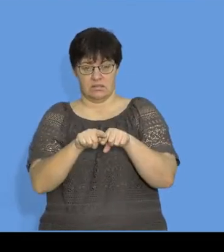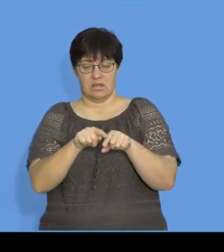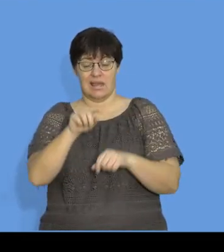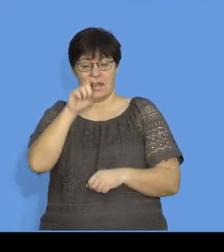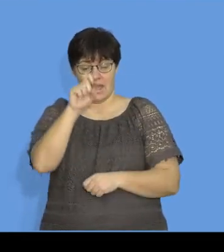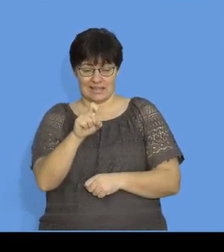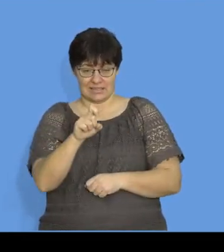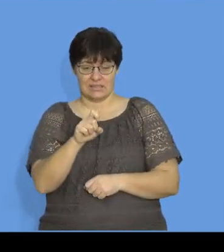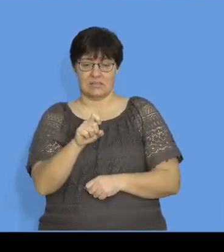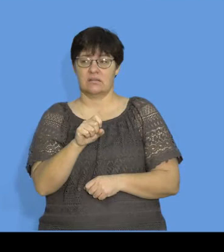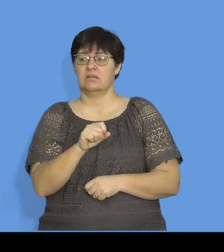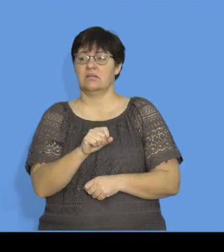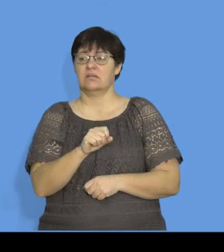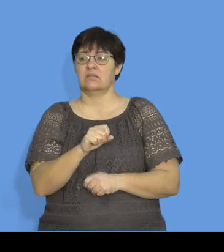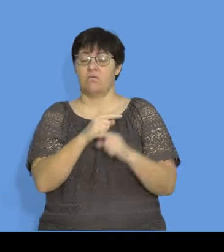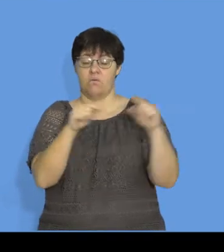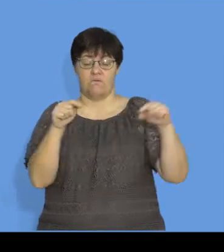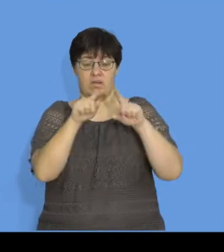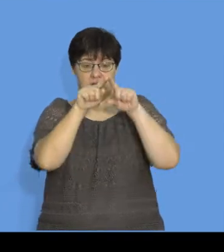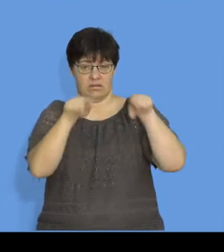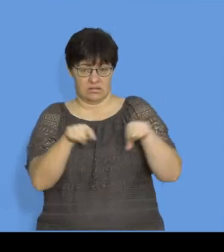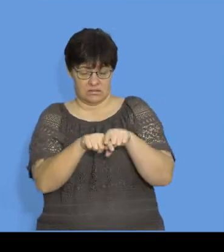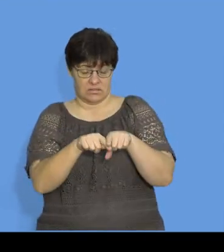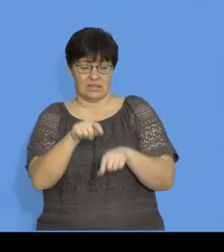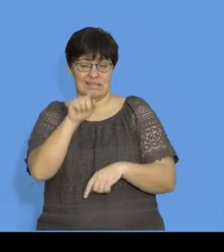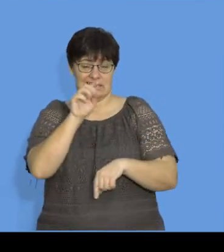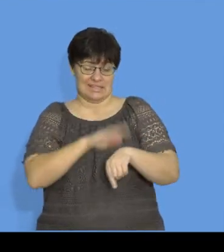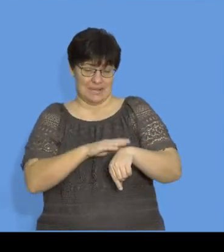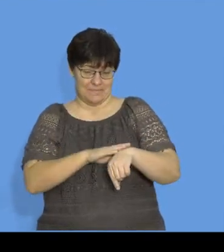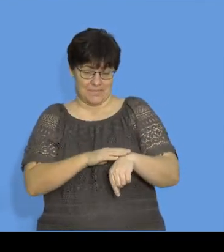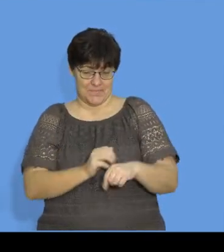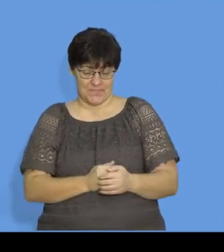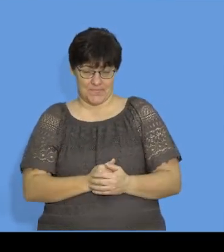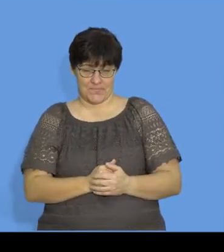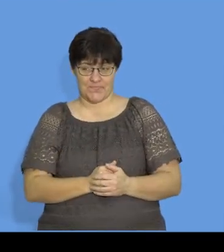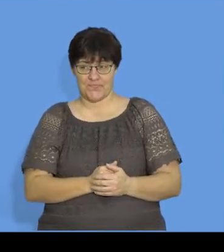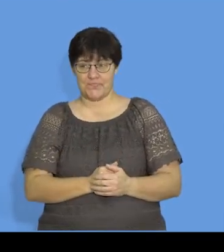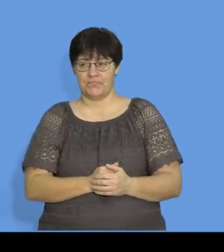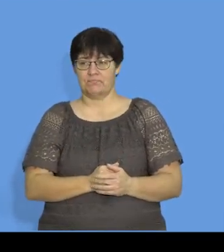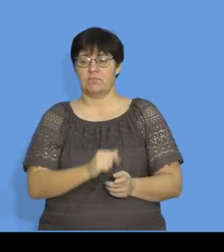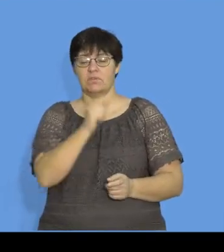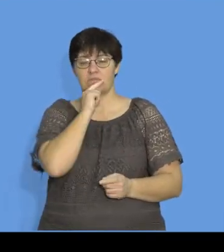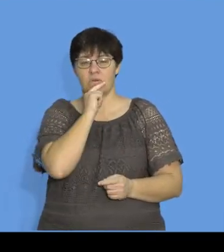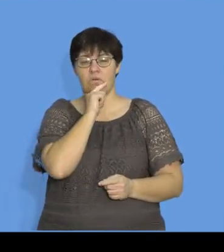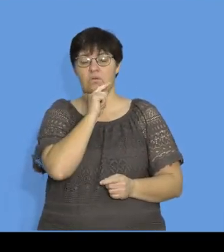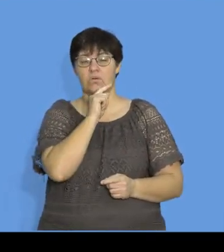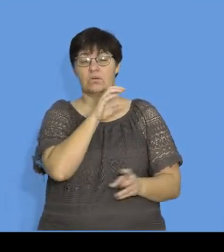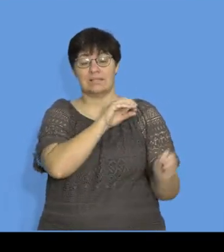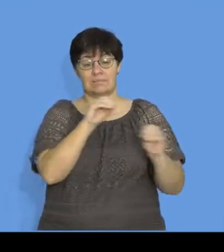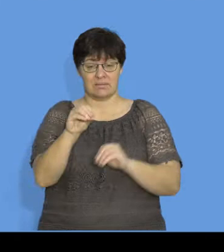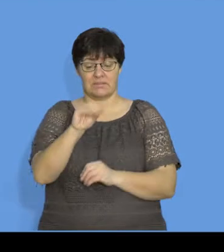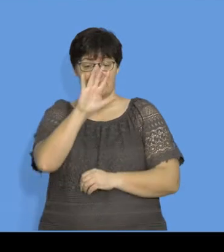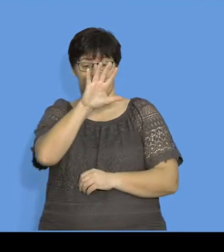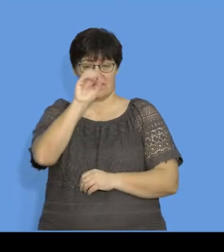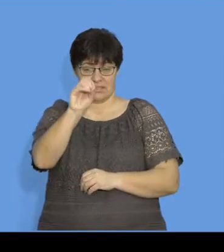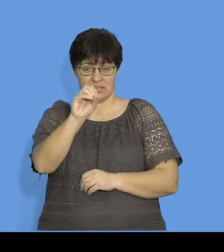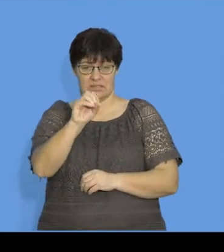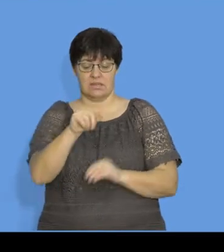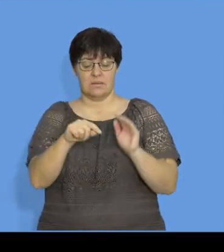time. So we would go, the displacement is 50 minus